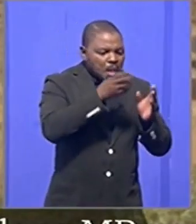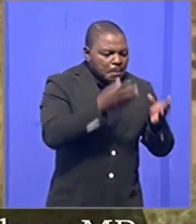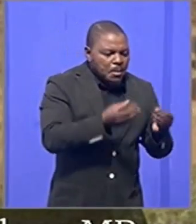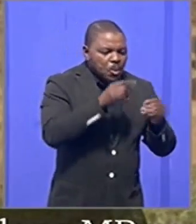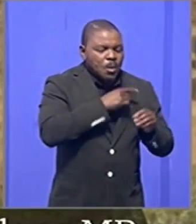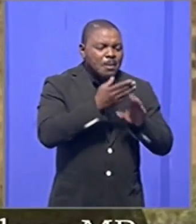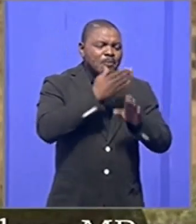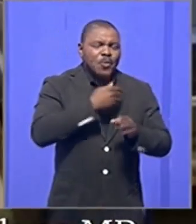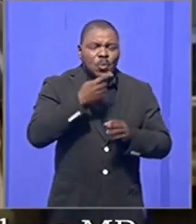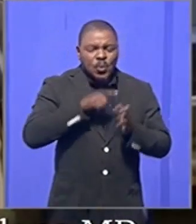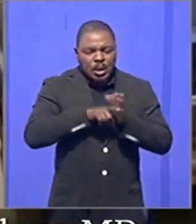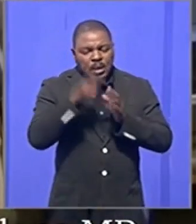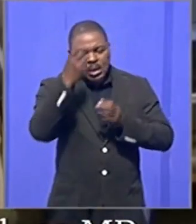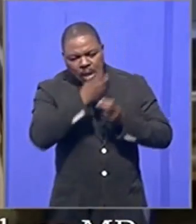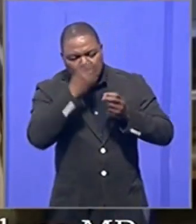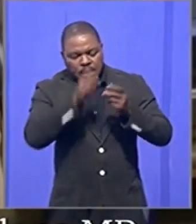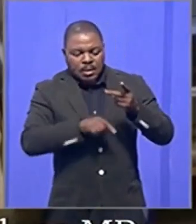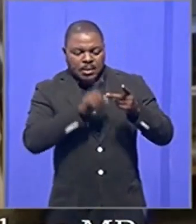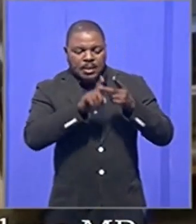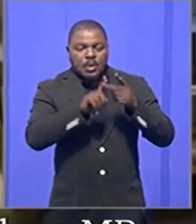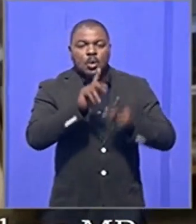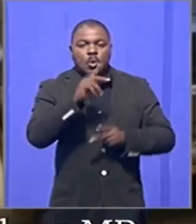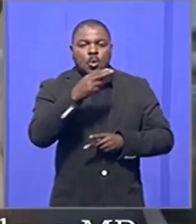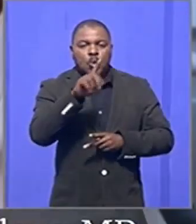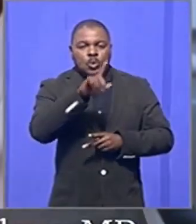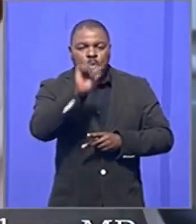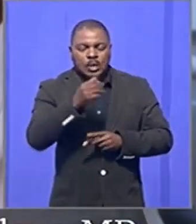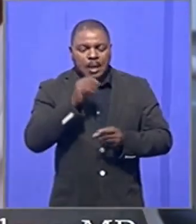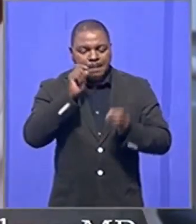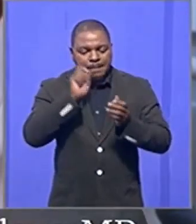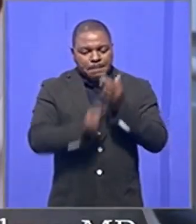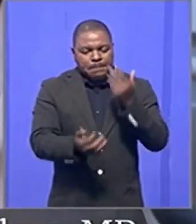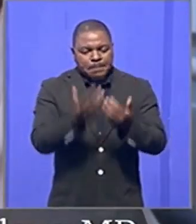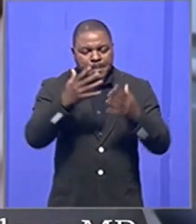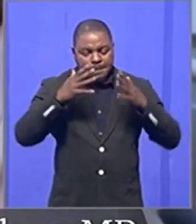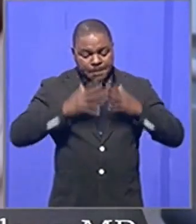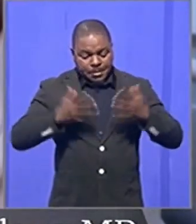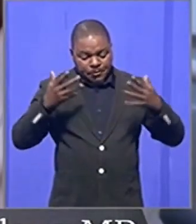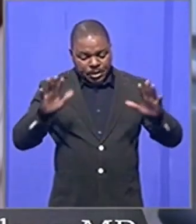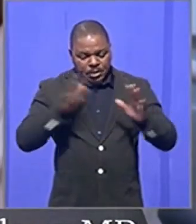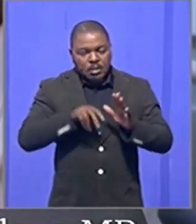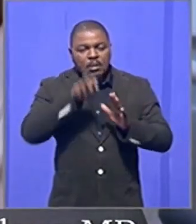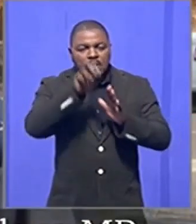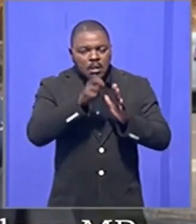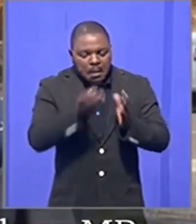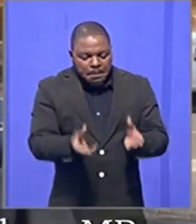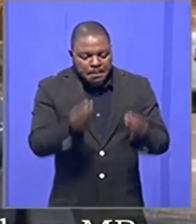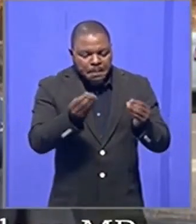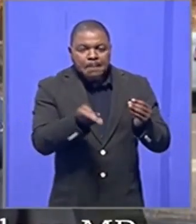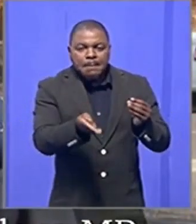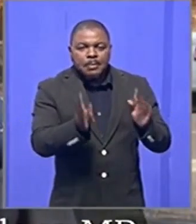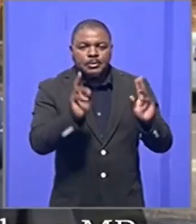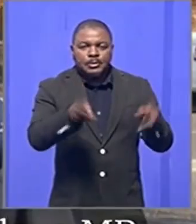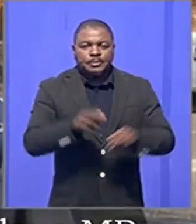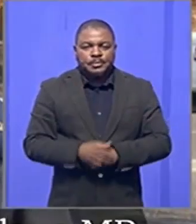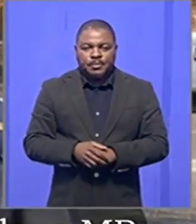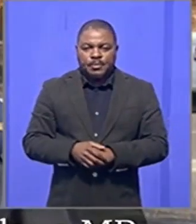phuruputša le mašaledi a Peaceful Causa a go fišwa a ile a epolwa lebitleng le le sa išego kgole. We can confirm